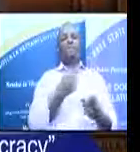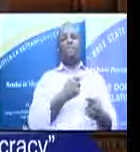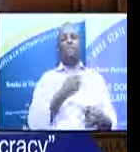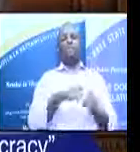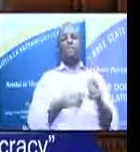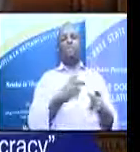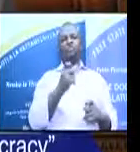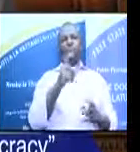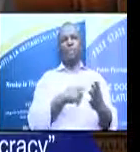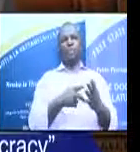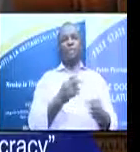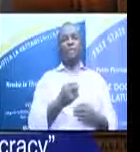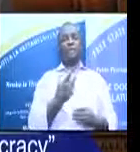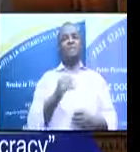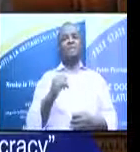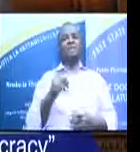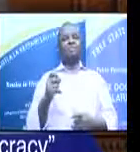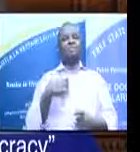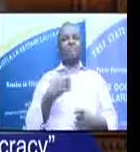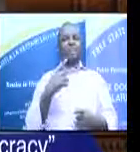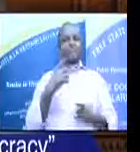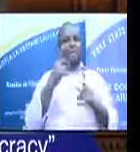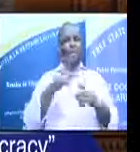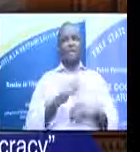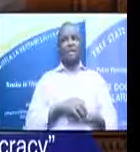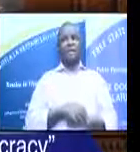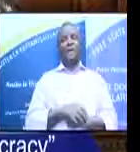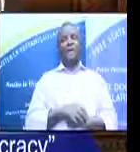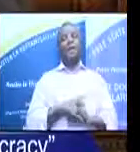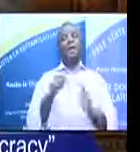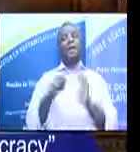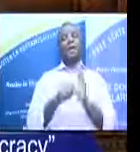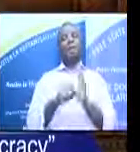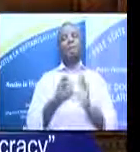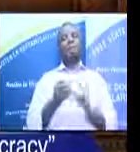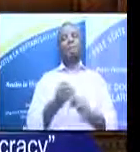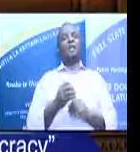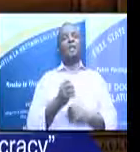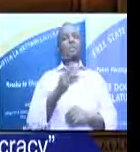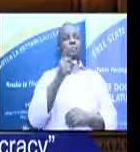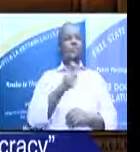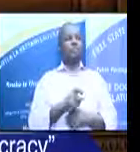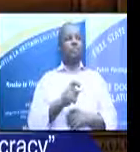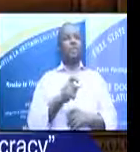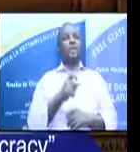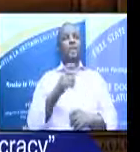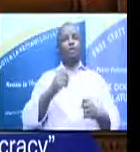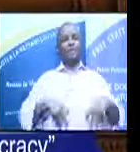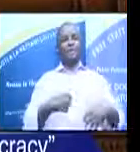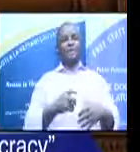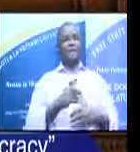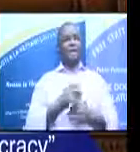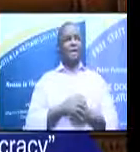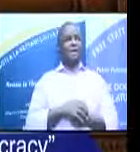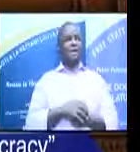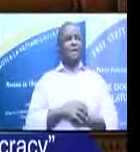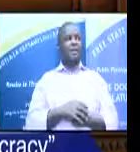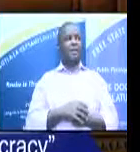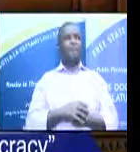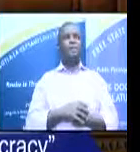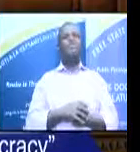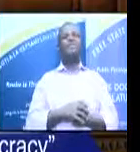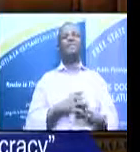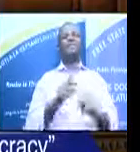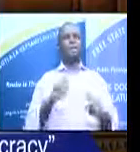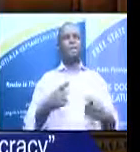issues. So it's very important. A corrupt person, honorable member, cannot